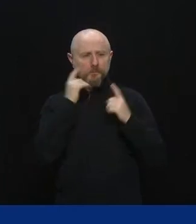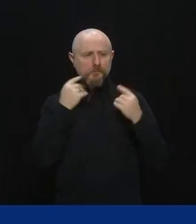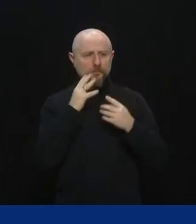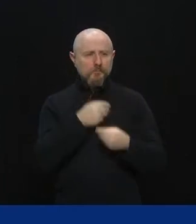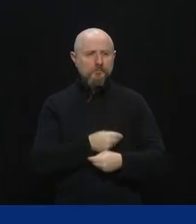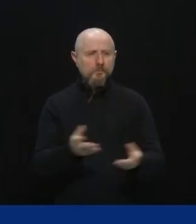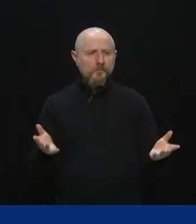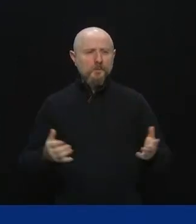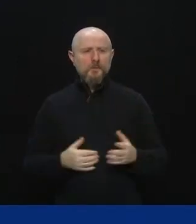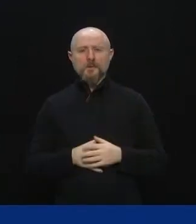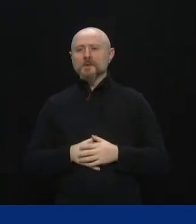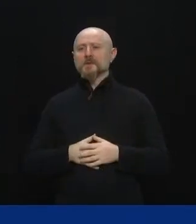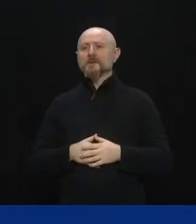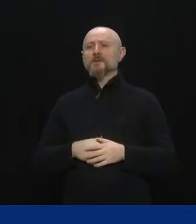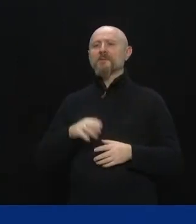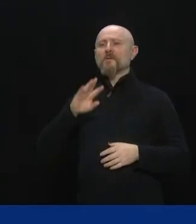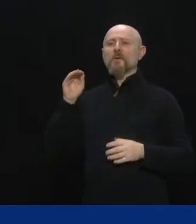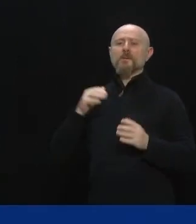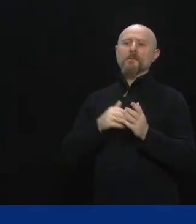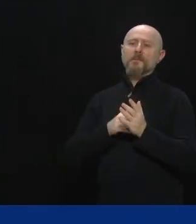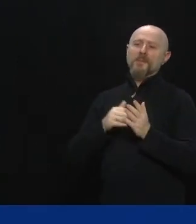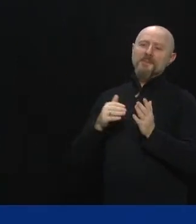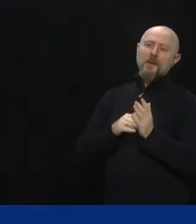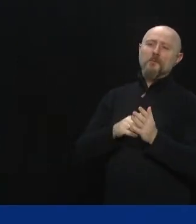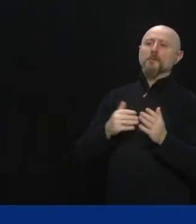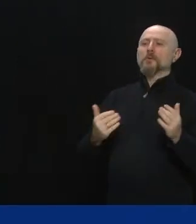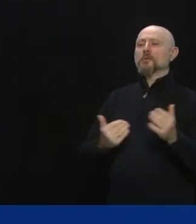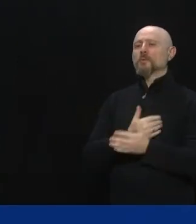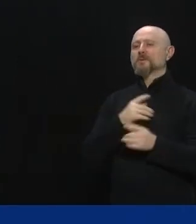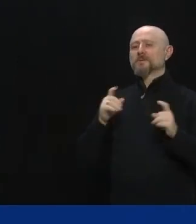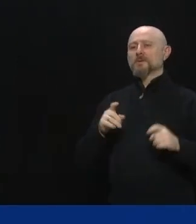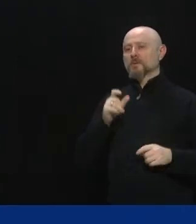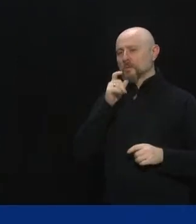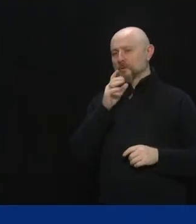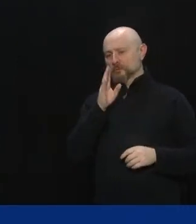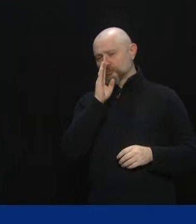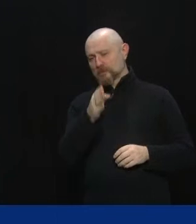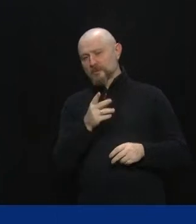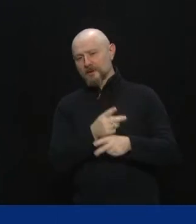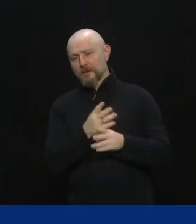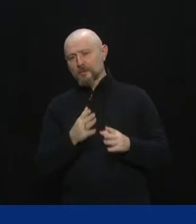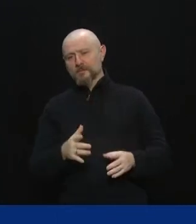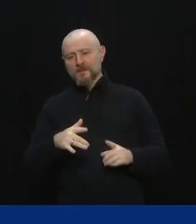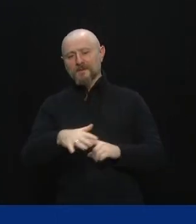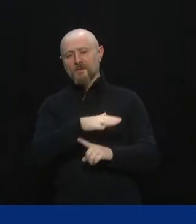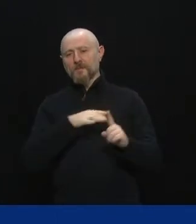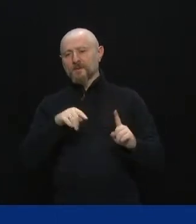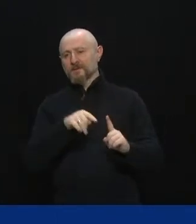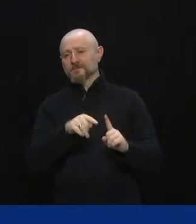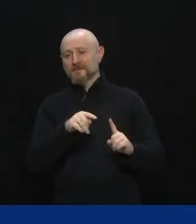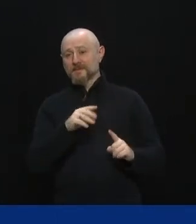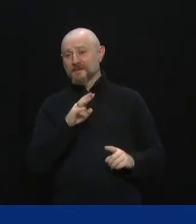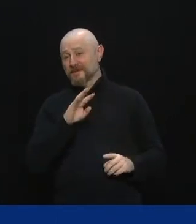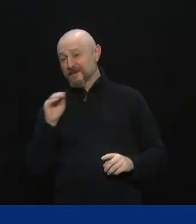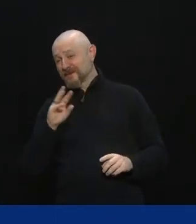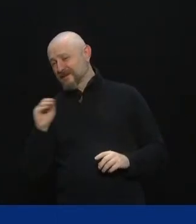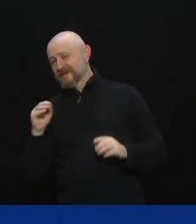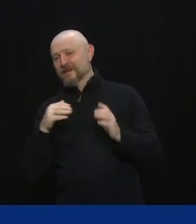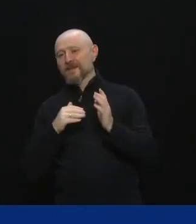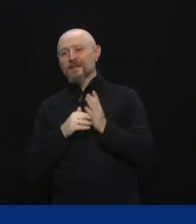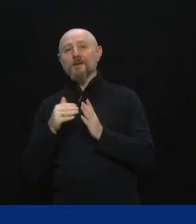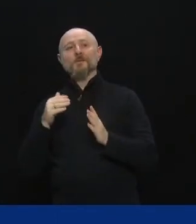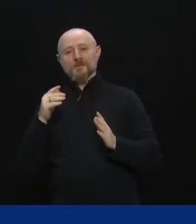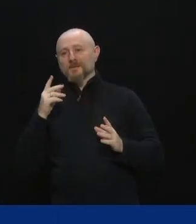our 400,000 new tests are being delivered to residents in direct care settings, as well as 60,000 for visitor screening for prisons as